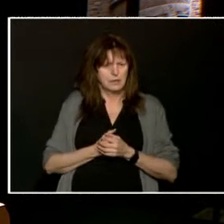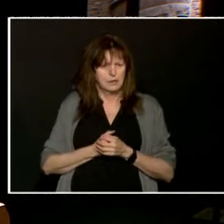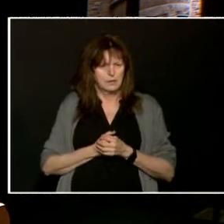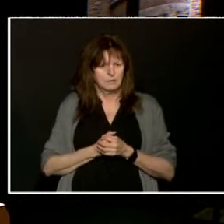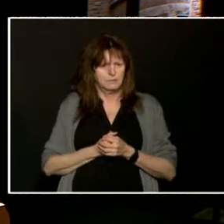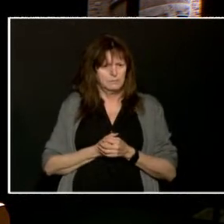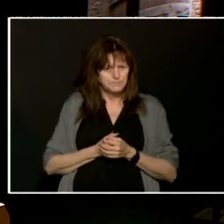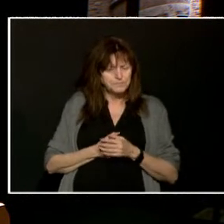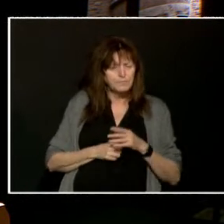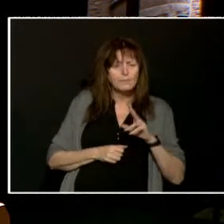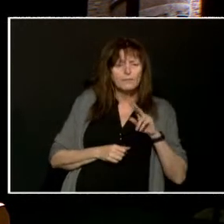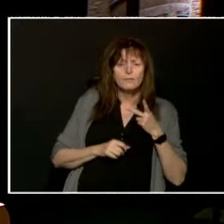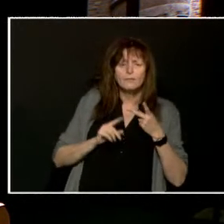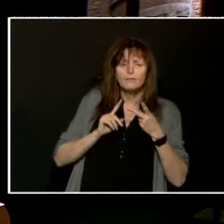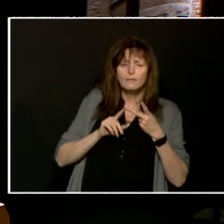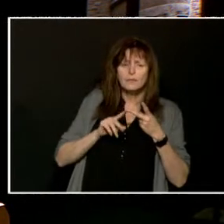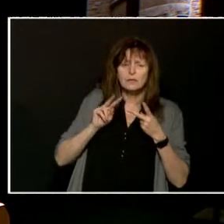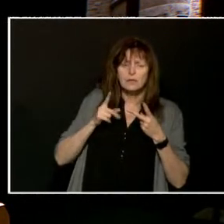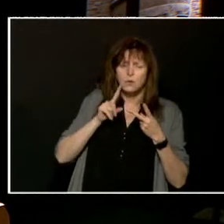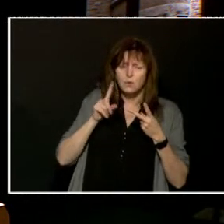question.